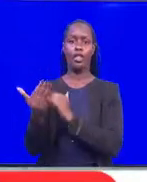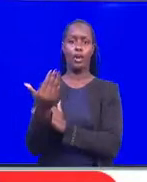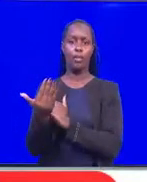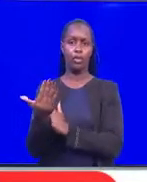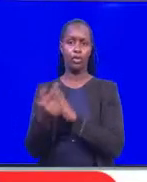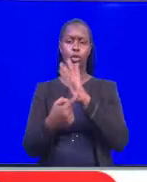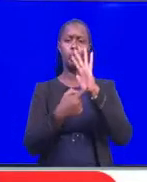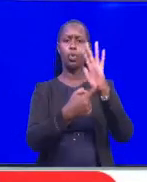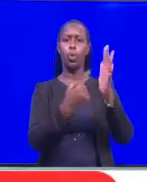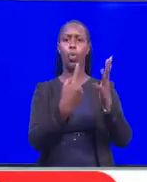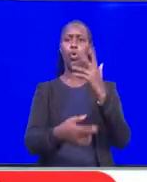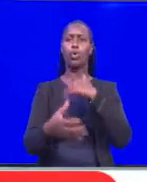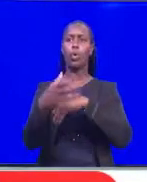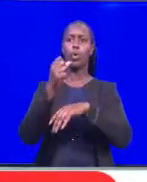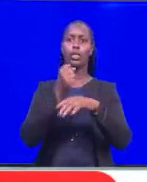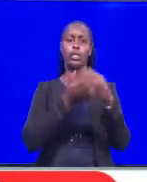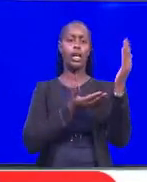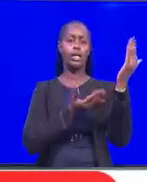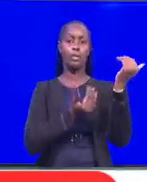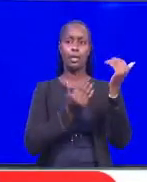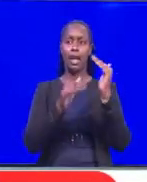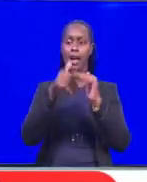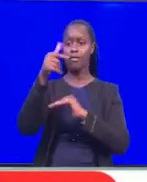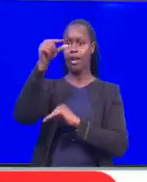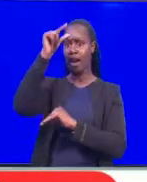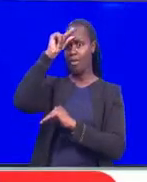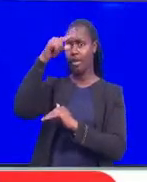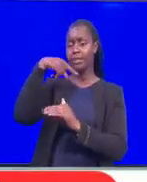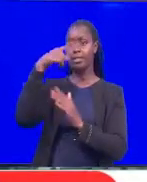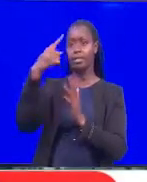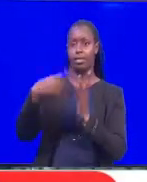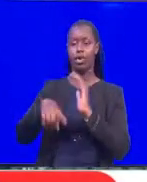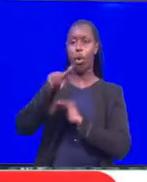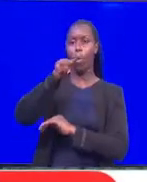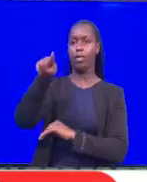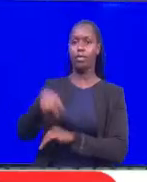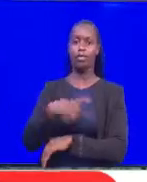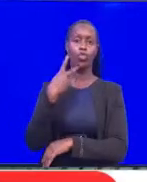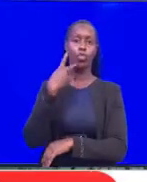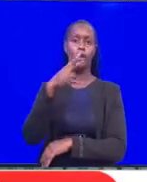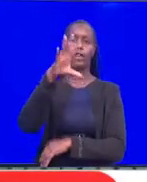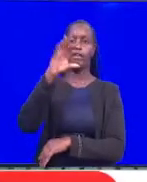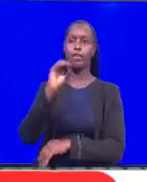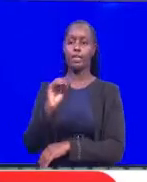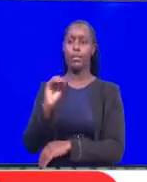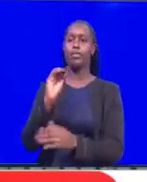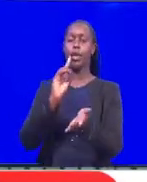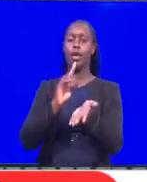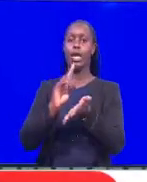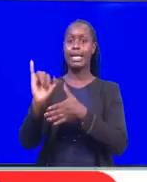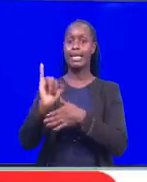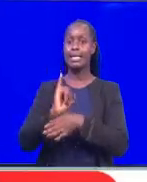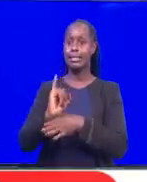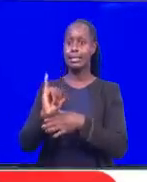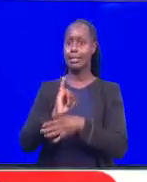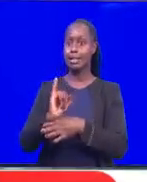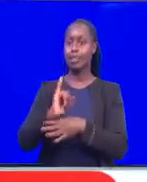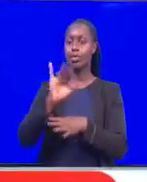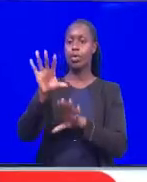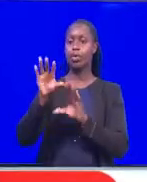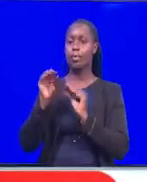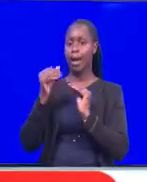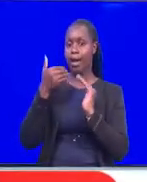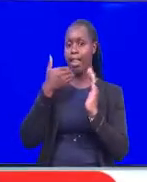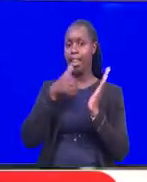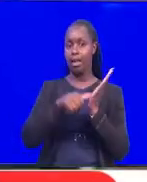was expected after the government directed 1,215 medical interns to pick their letters. However,